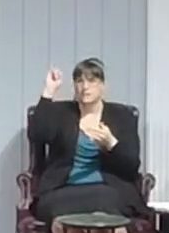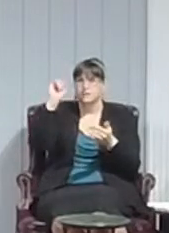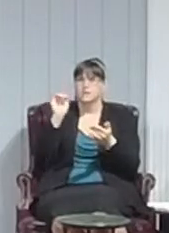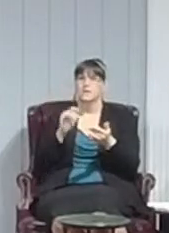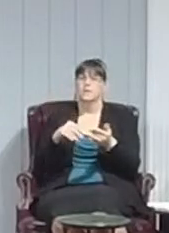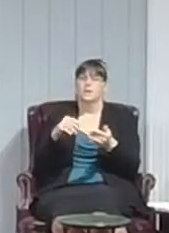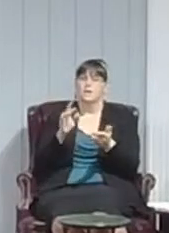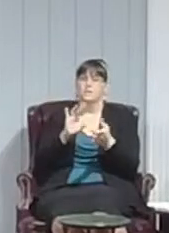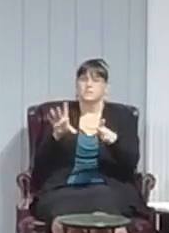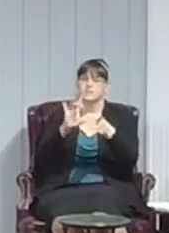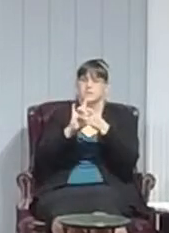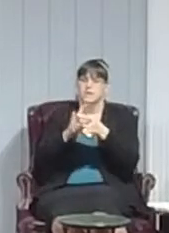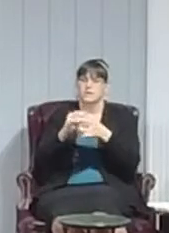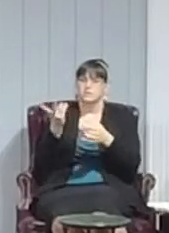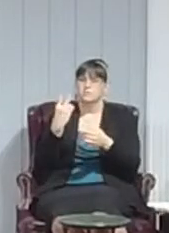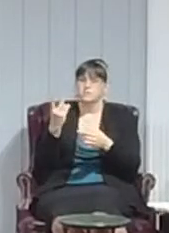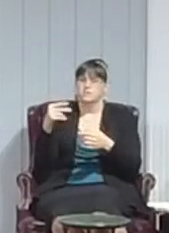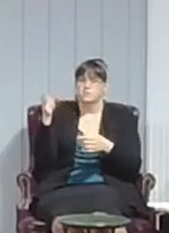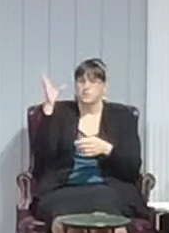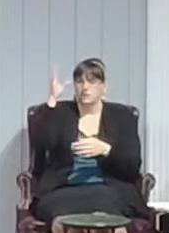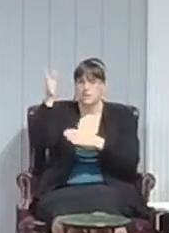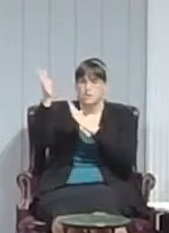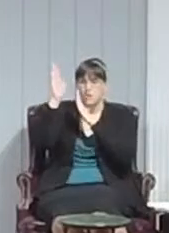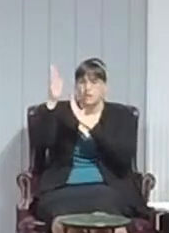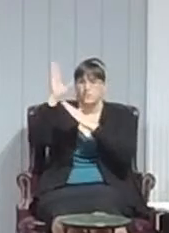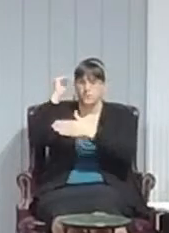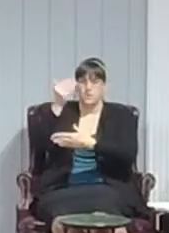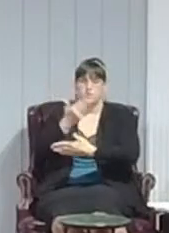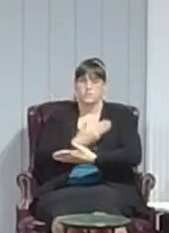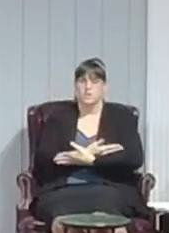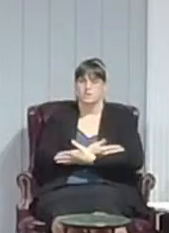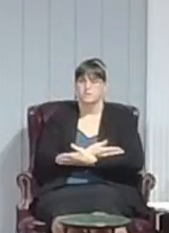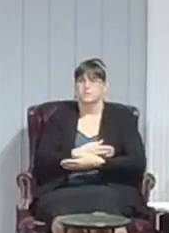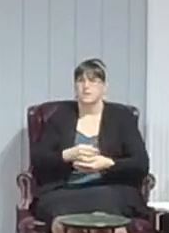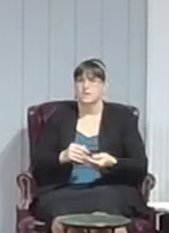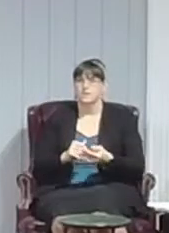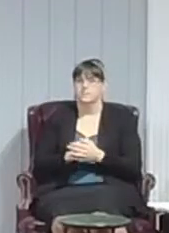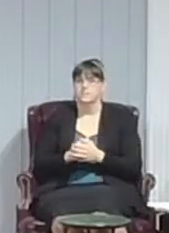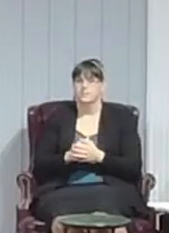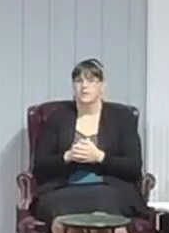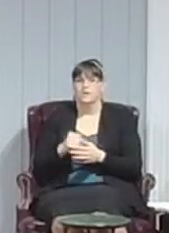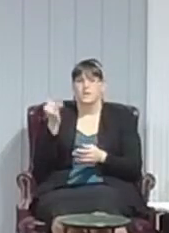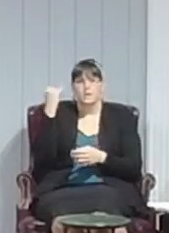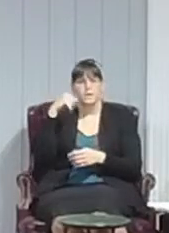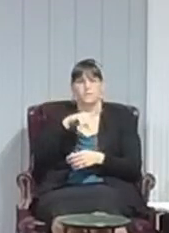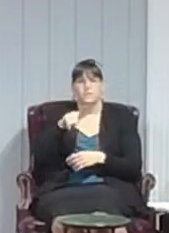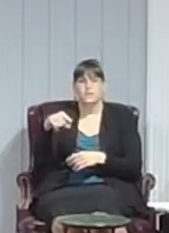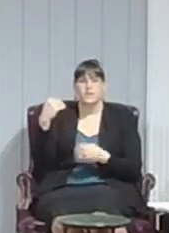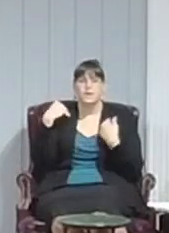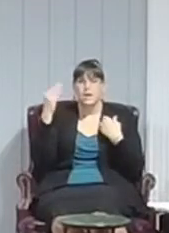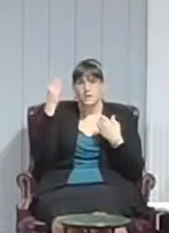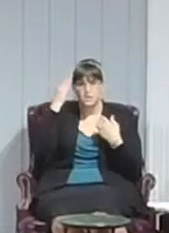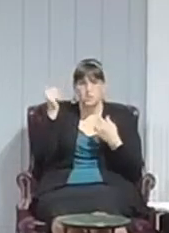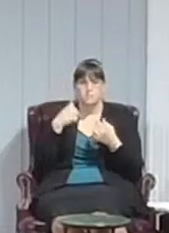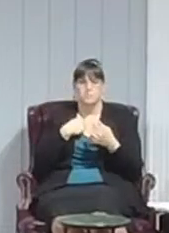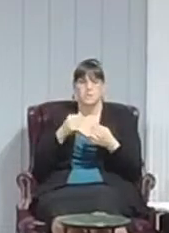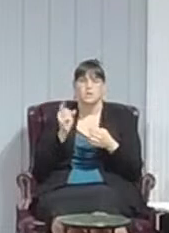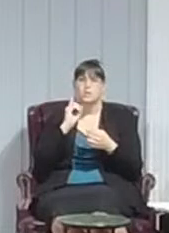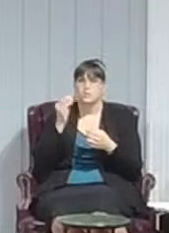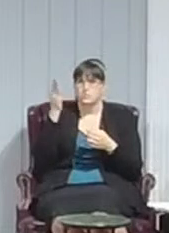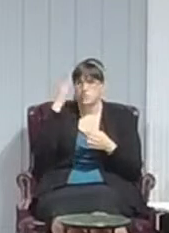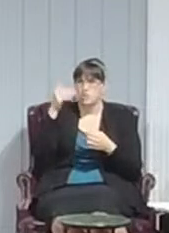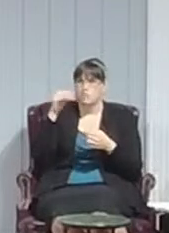God the Son, becomes a major theme. Look at John 14, verses 7 through 14. He says, if ye had known me, ye should have known my Father